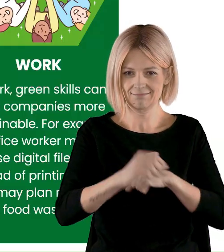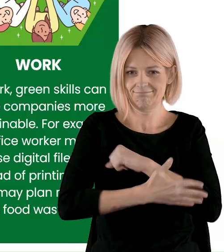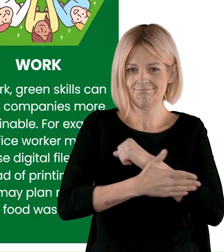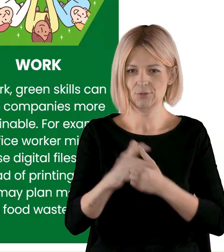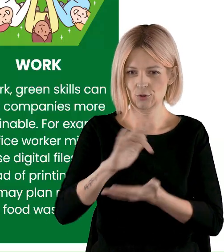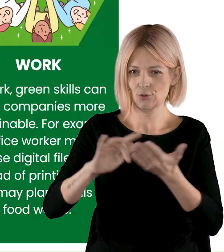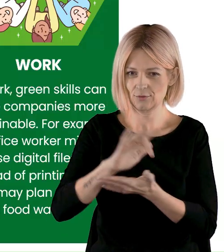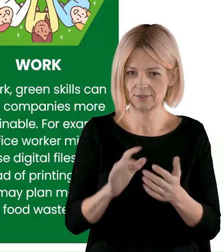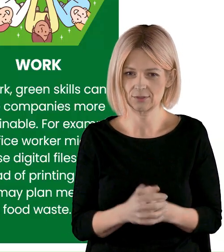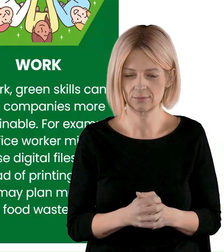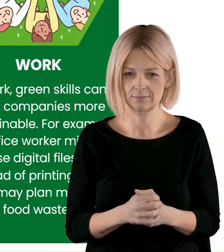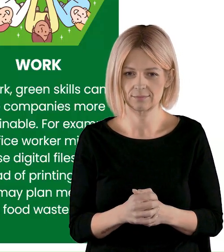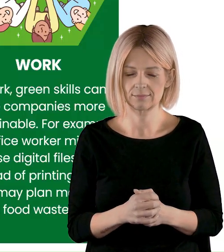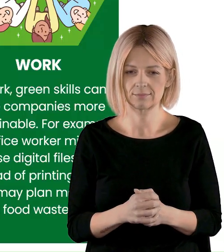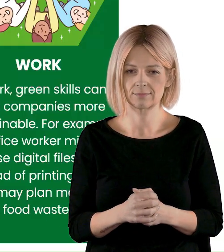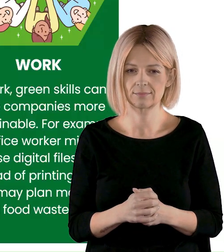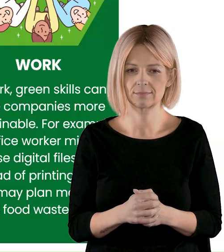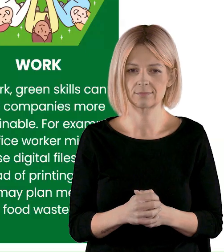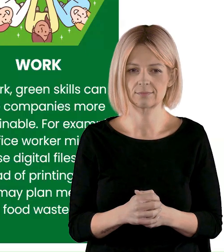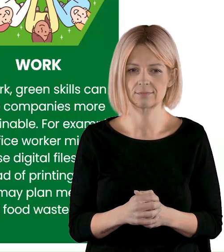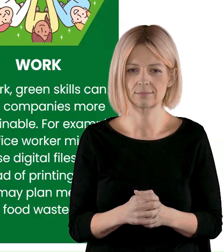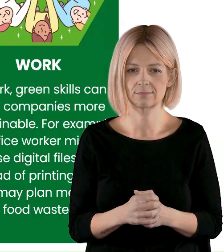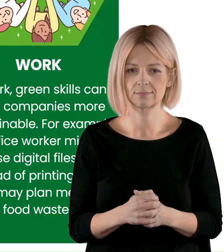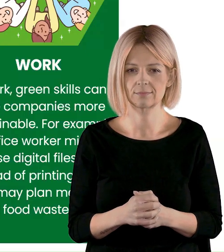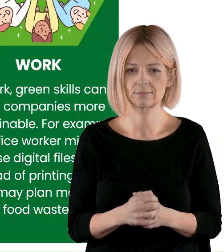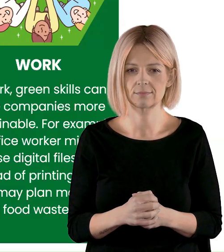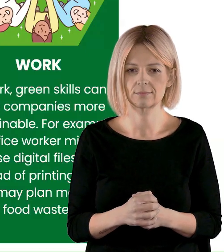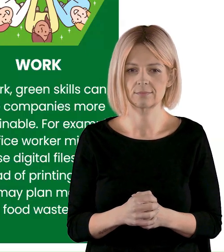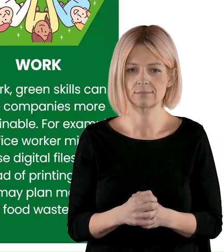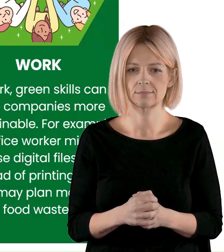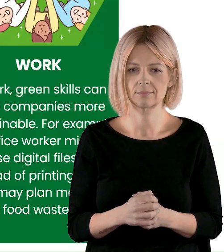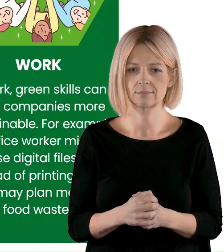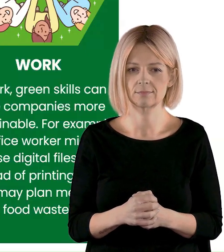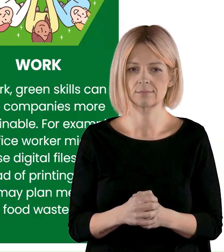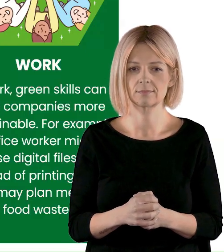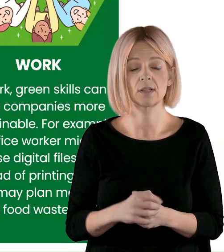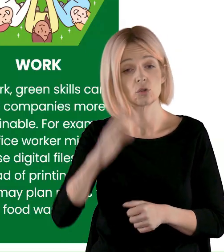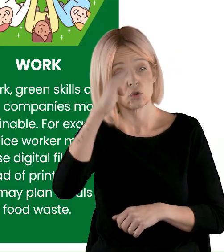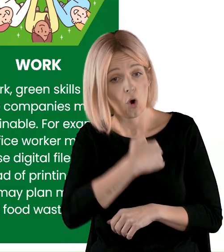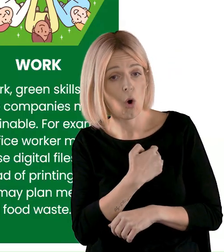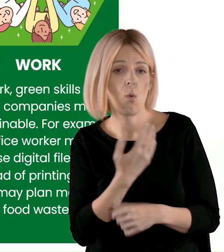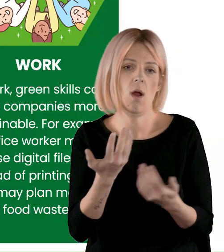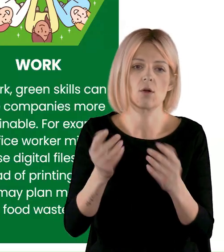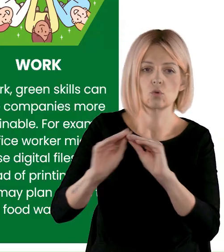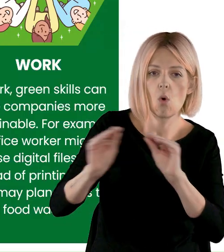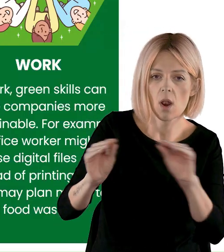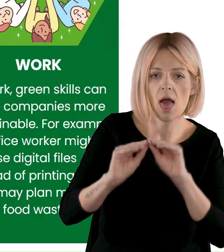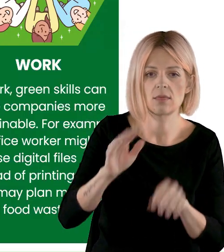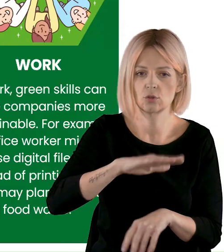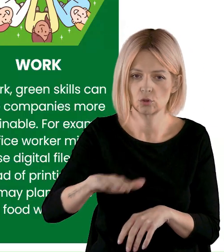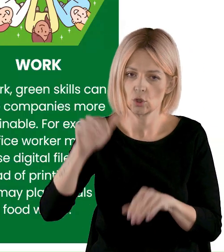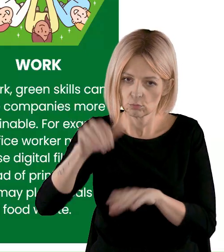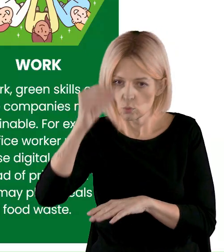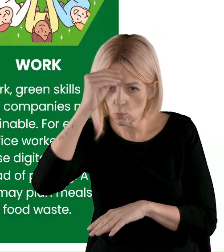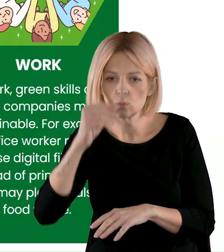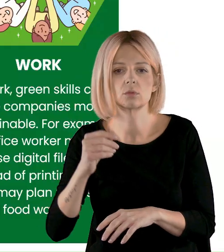skills. Also, during school or training center, children can be